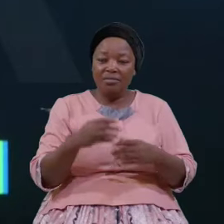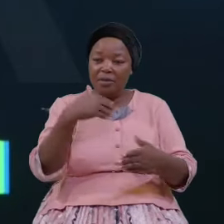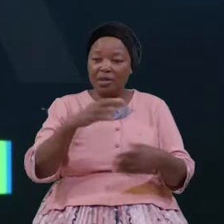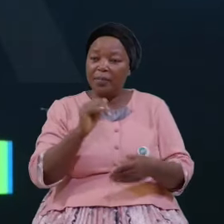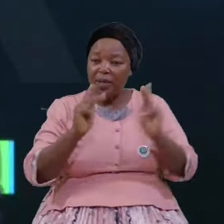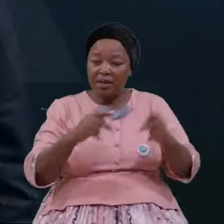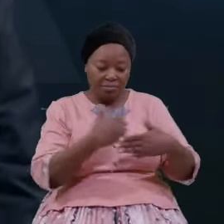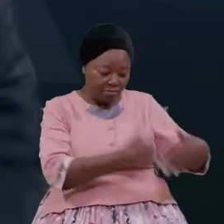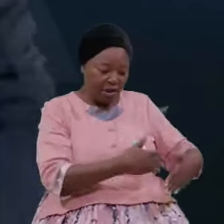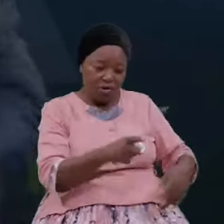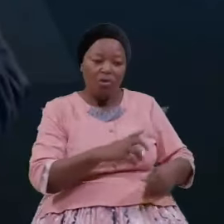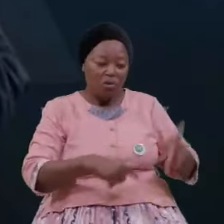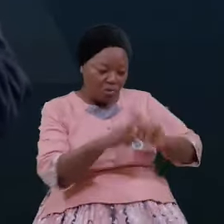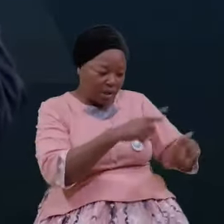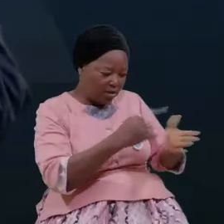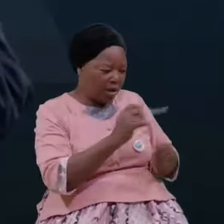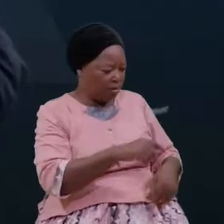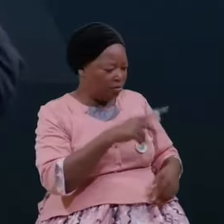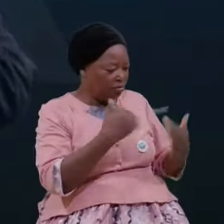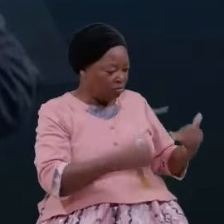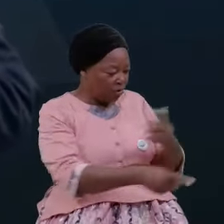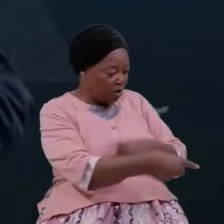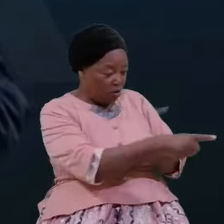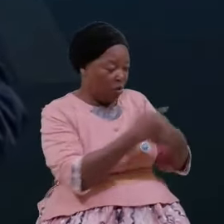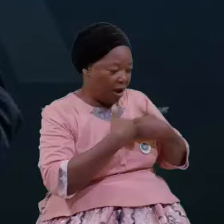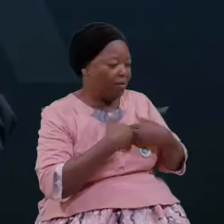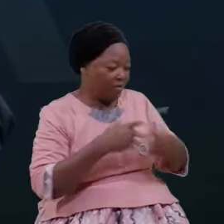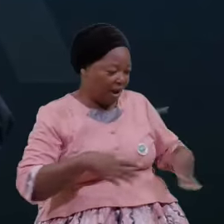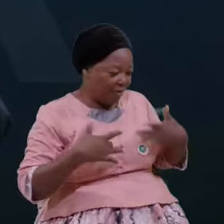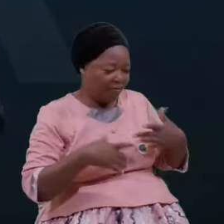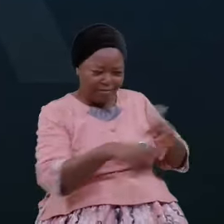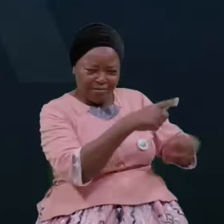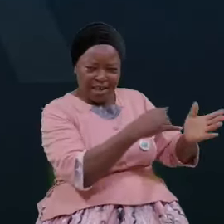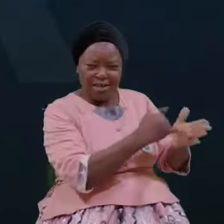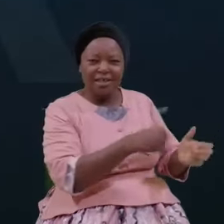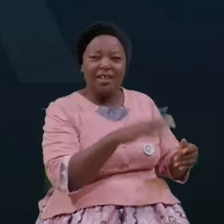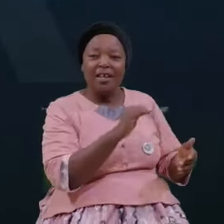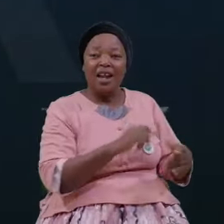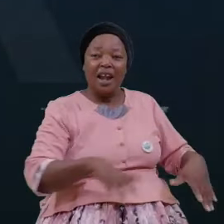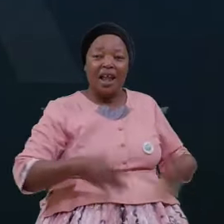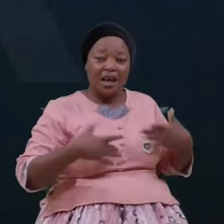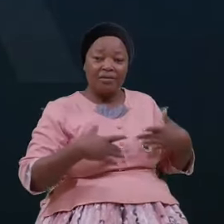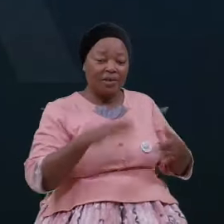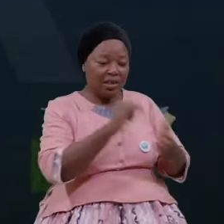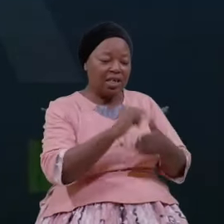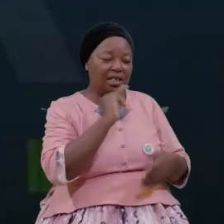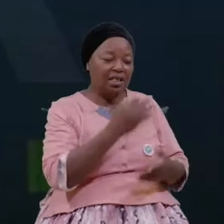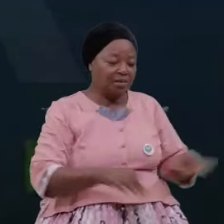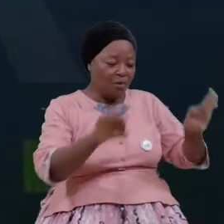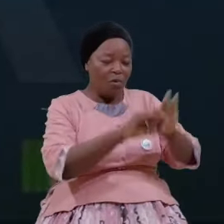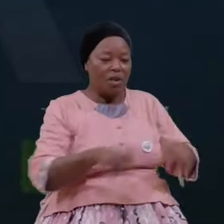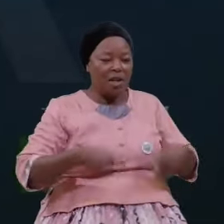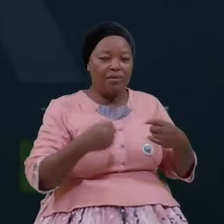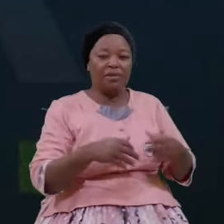you have life. Life that is worth living. Life recognized in